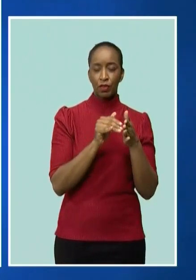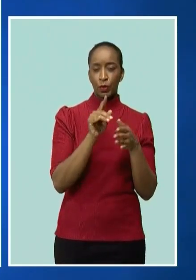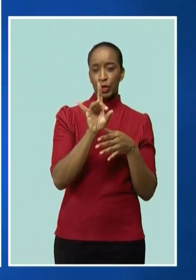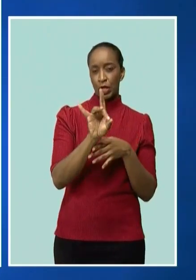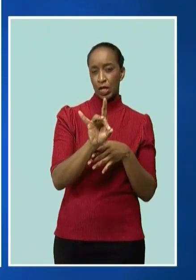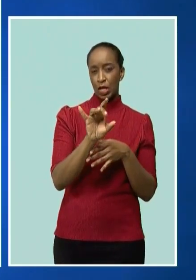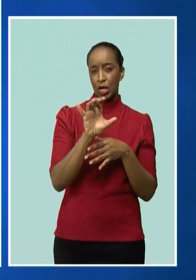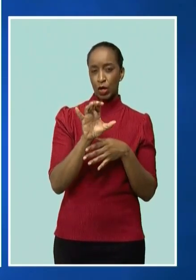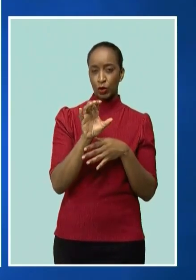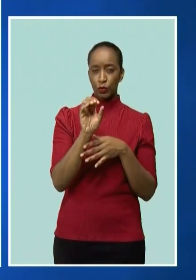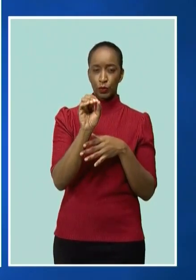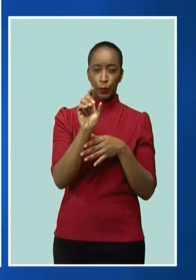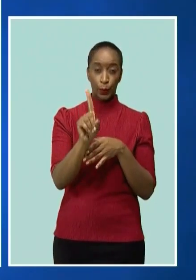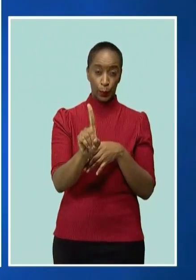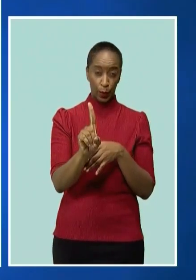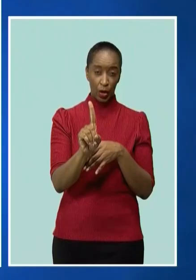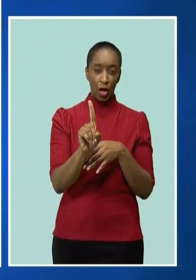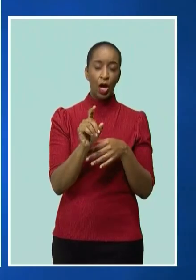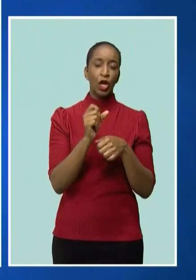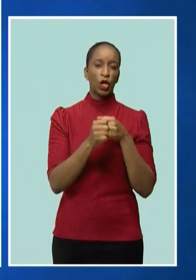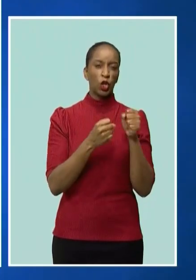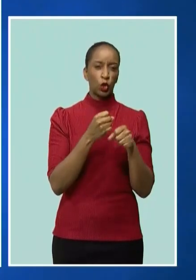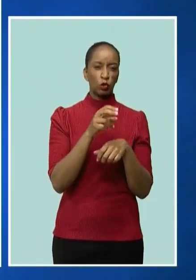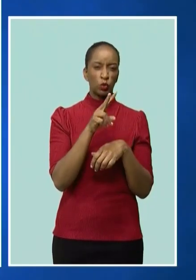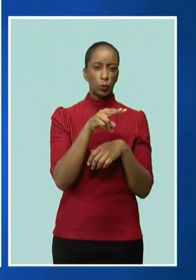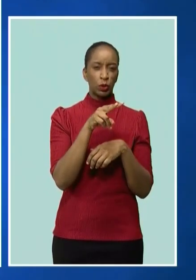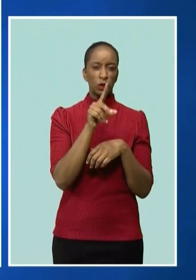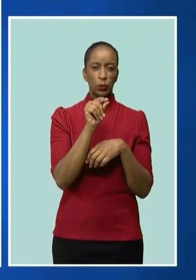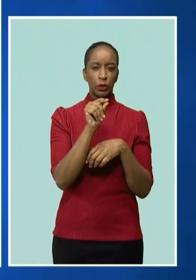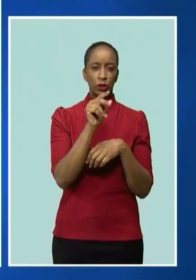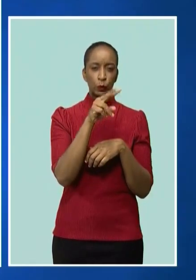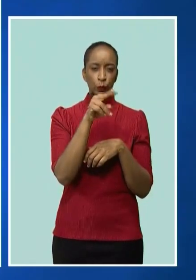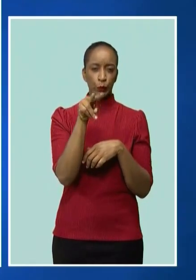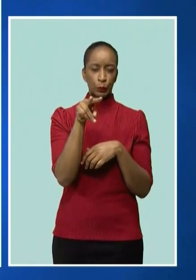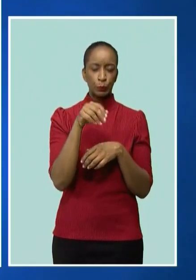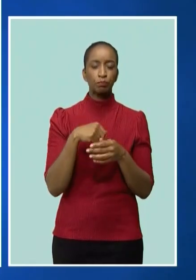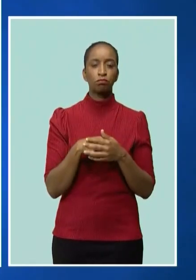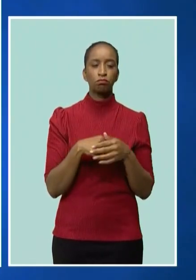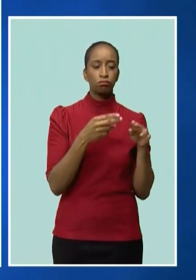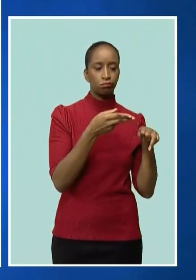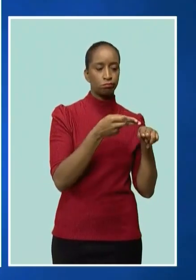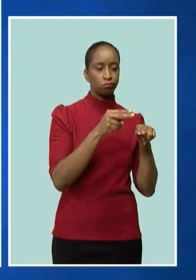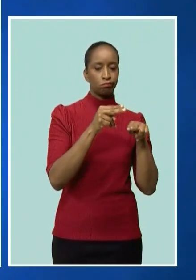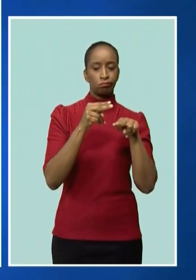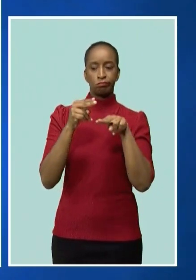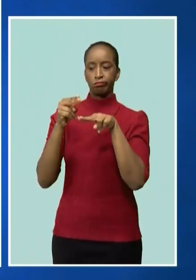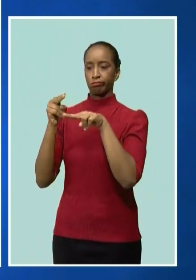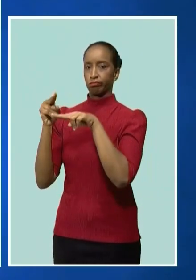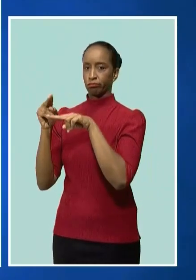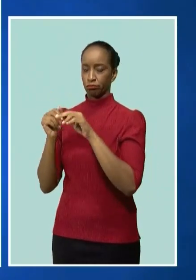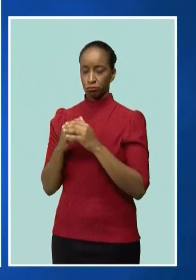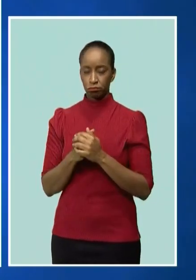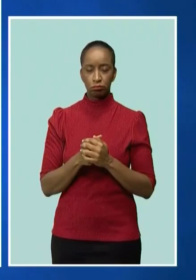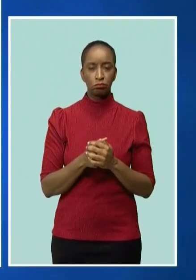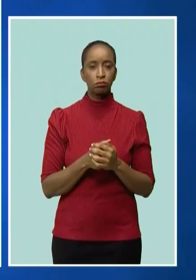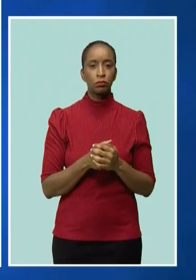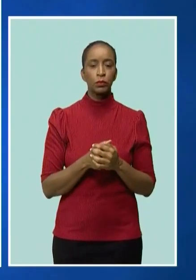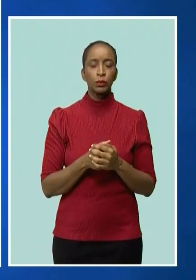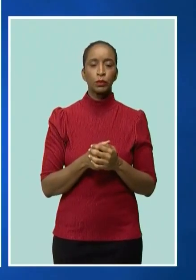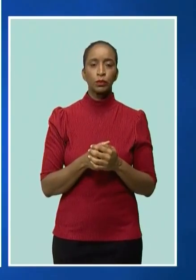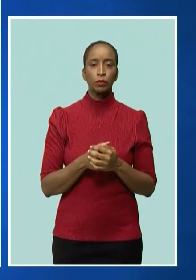2,205,801 in 2022. I accept 2022. But it is difficult for the officers who advise us to